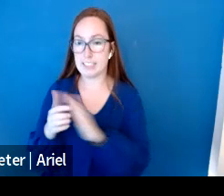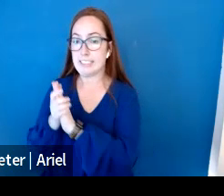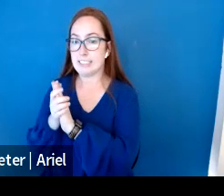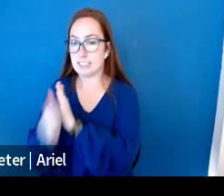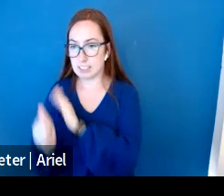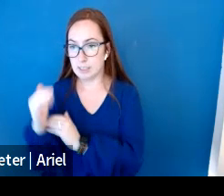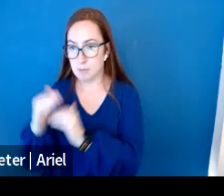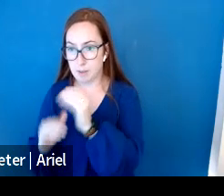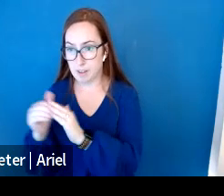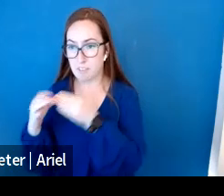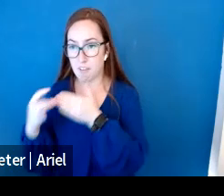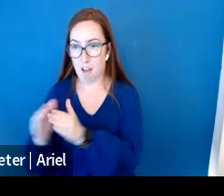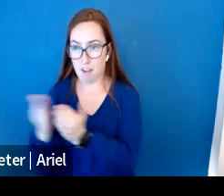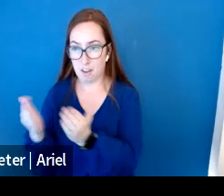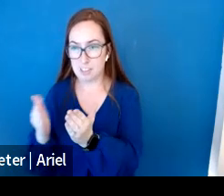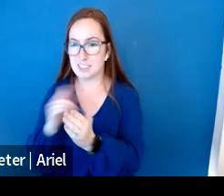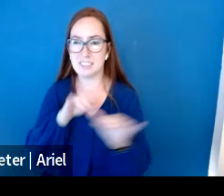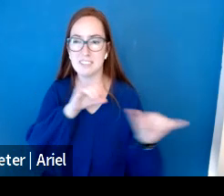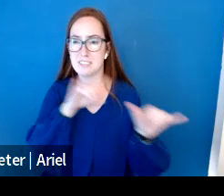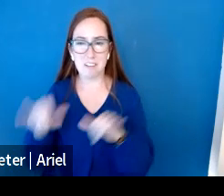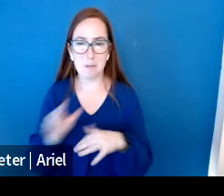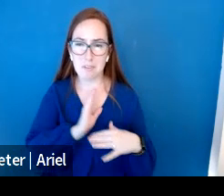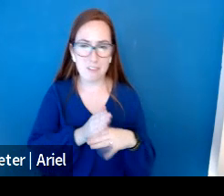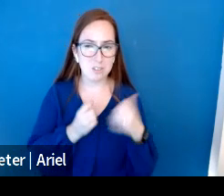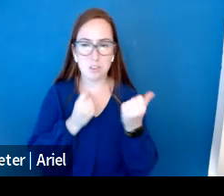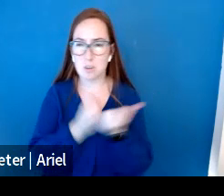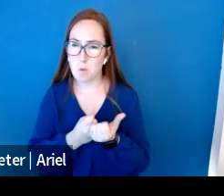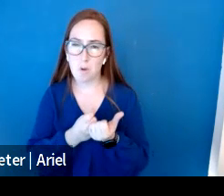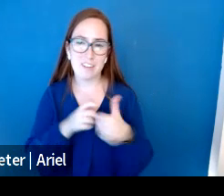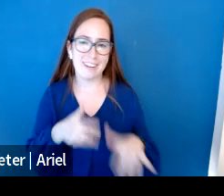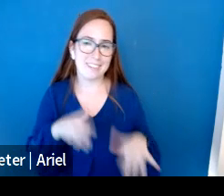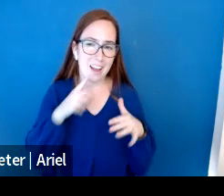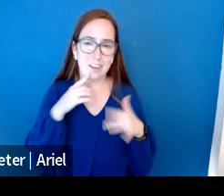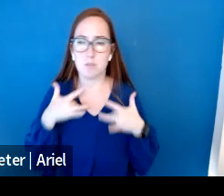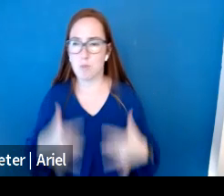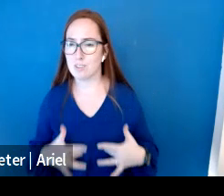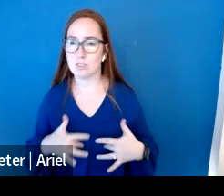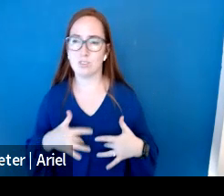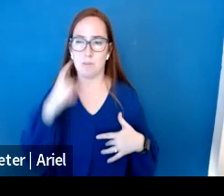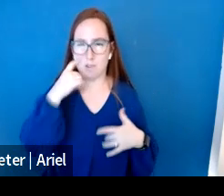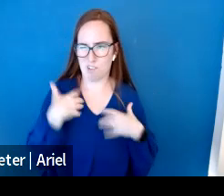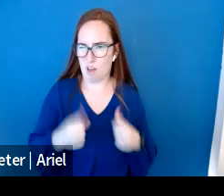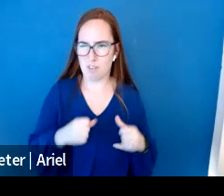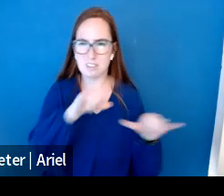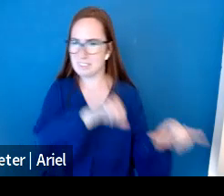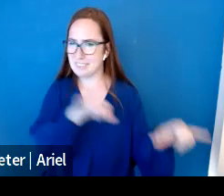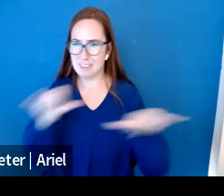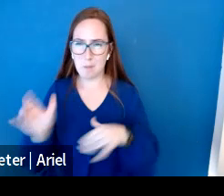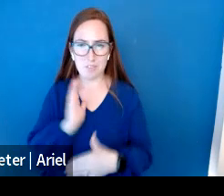same interventions and supports for anxiety, depression, and other mental health challenges are